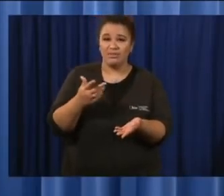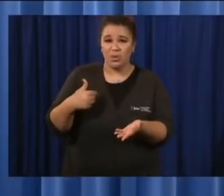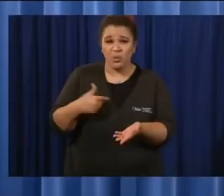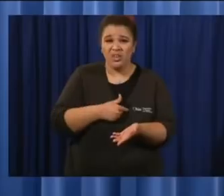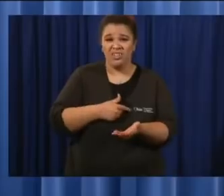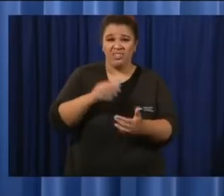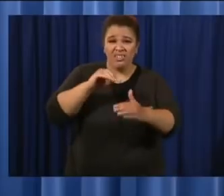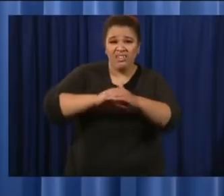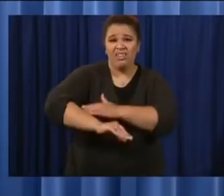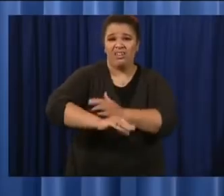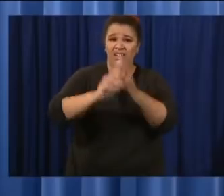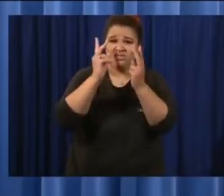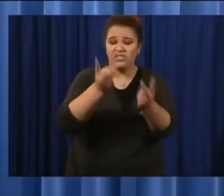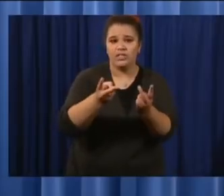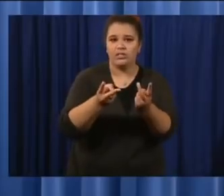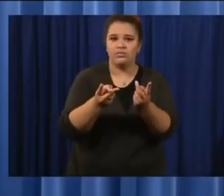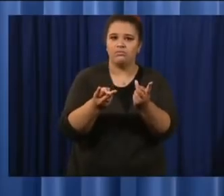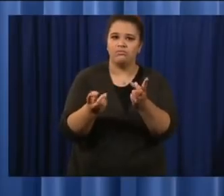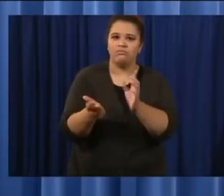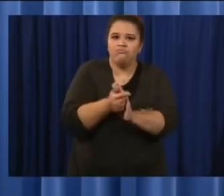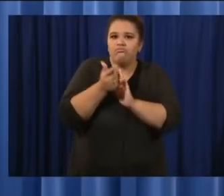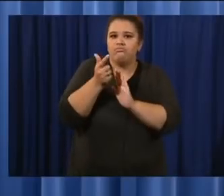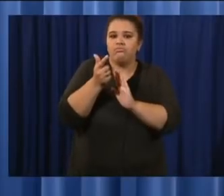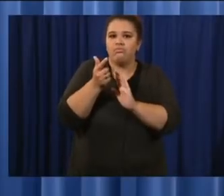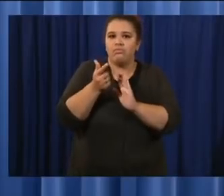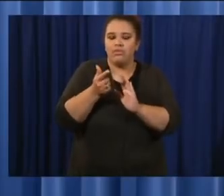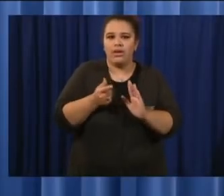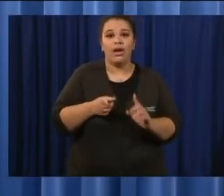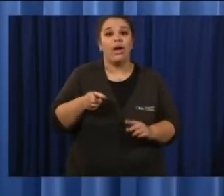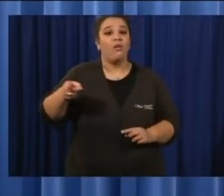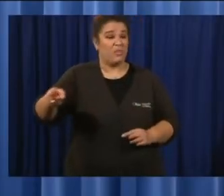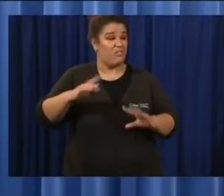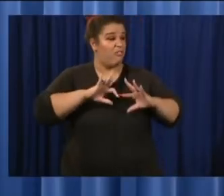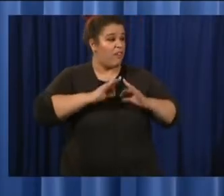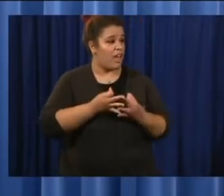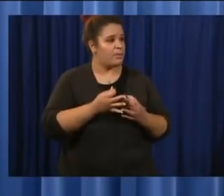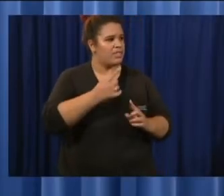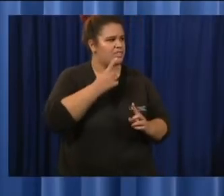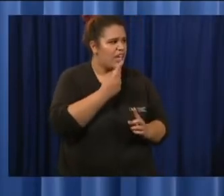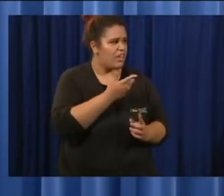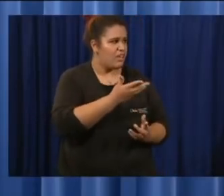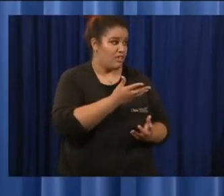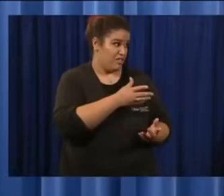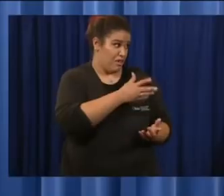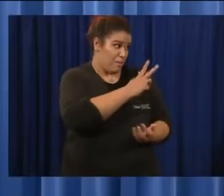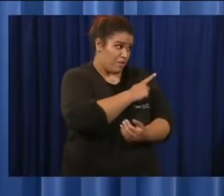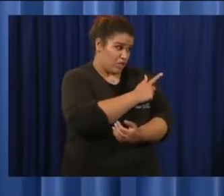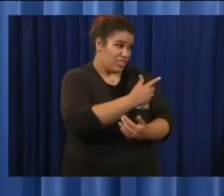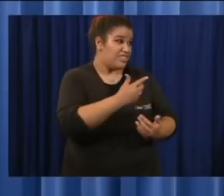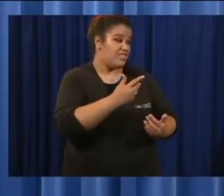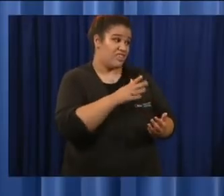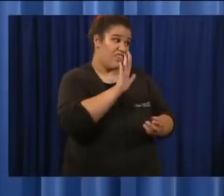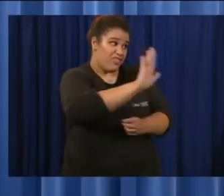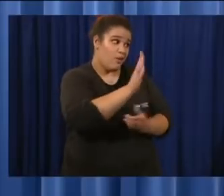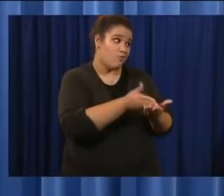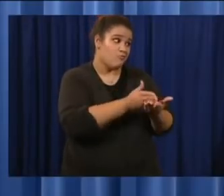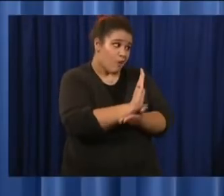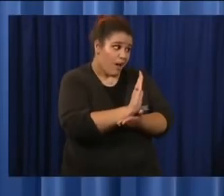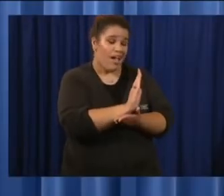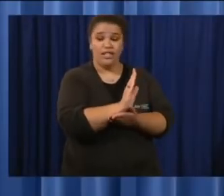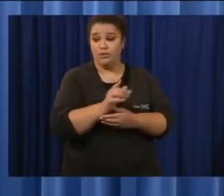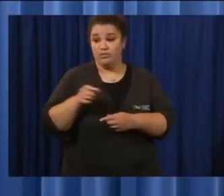as they argue that patients have a right to have a patient advocate with them during their care. Can you address this concern, and should hospitals